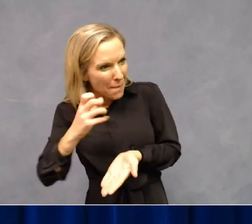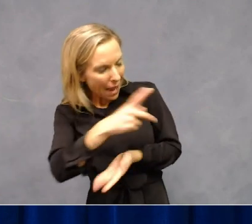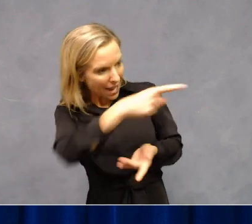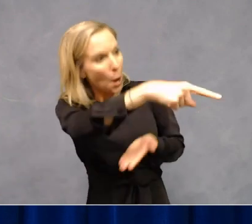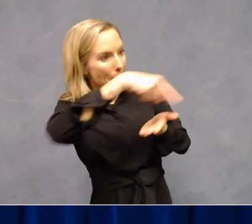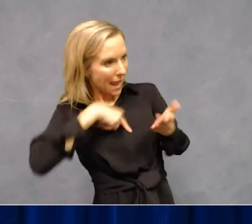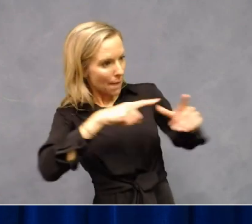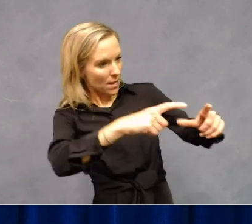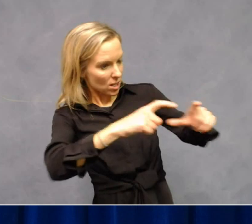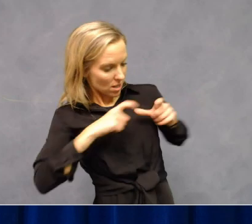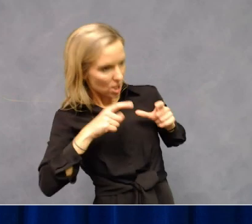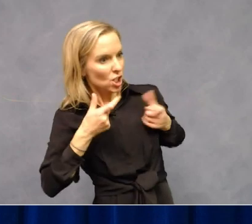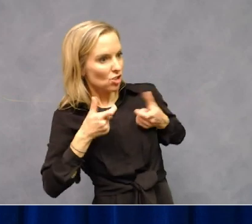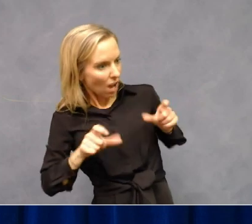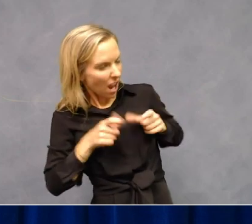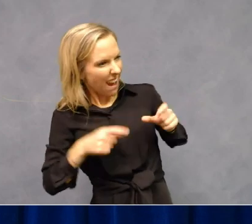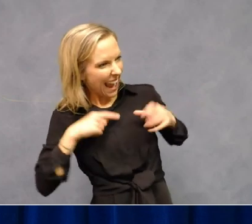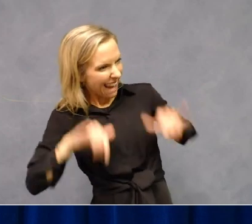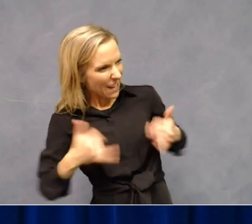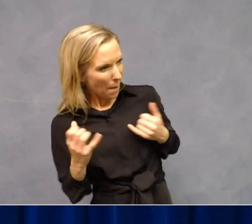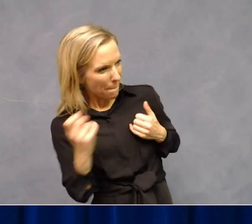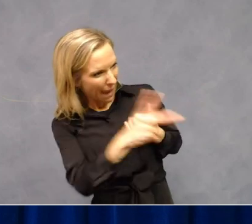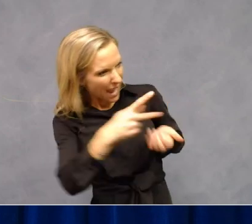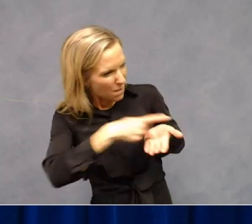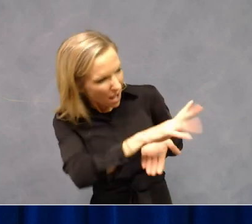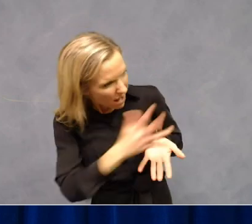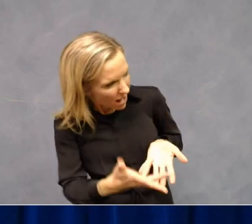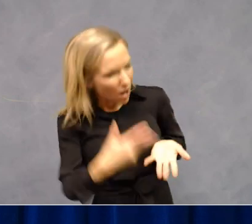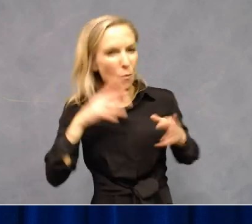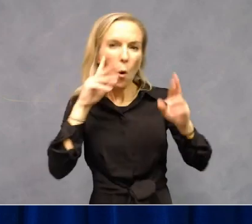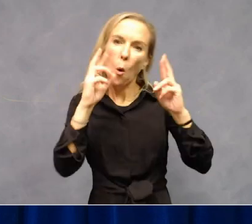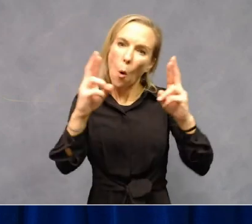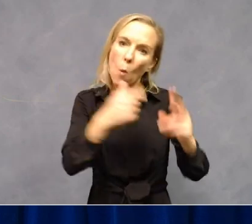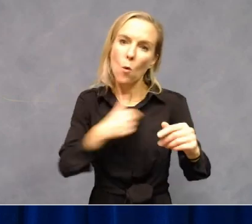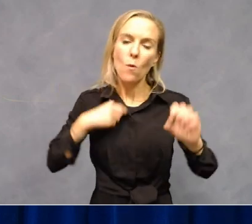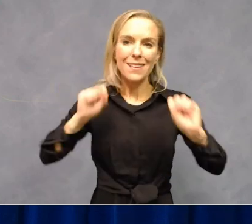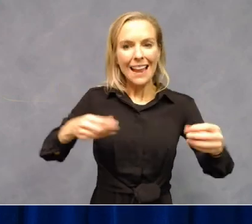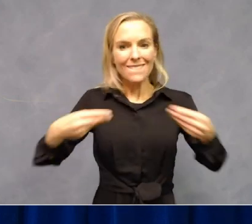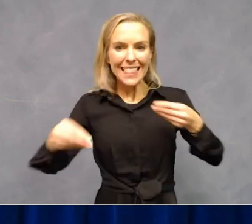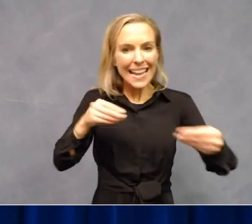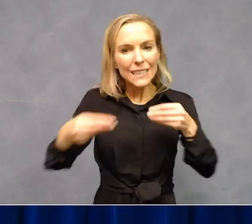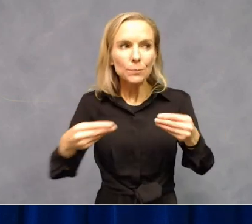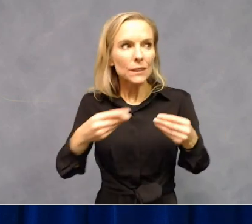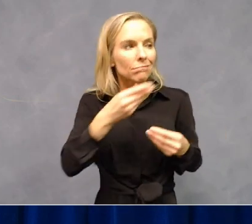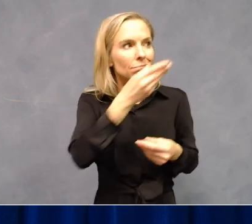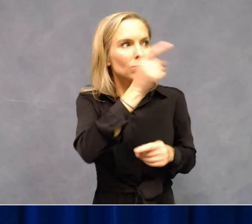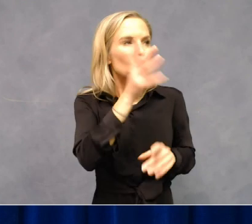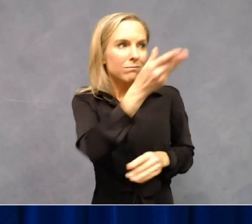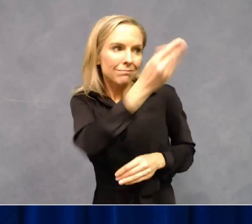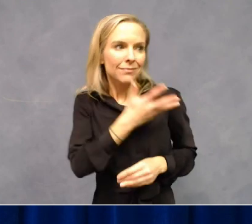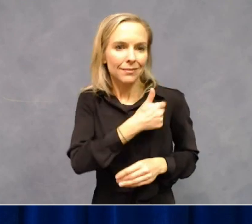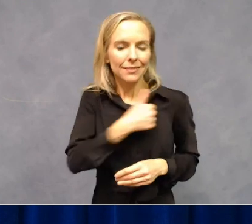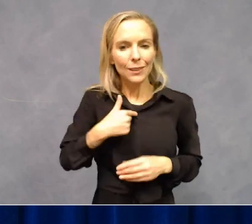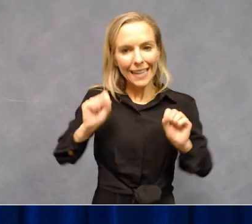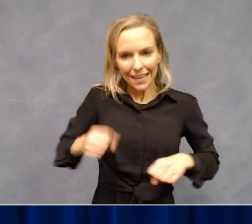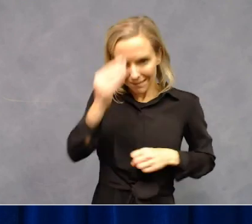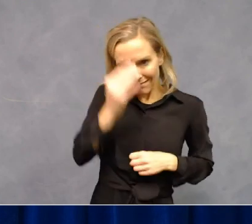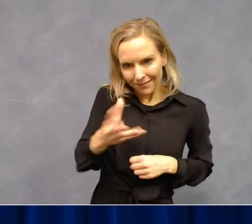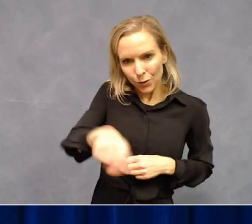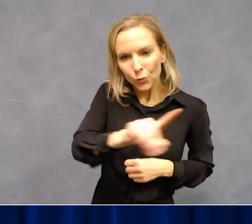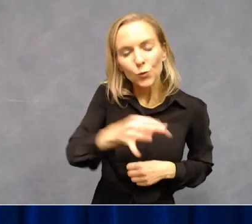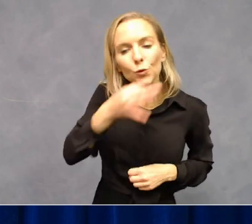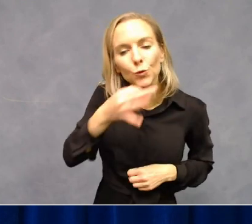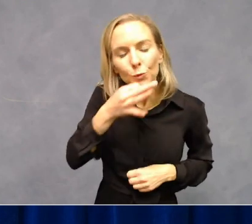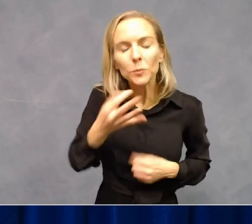hopeful that we will be allowed some flexibility, and we hope to have more news for you on that soon. I wanted to give you some information about